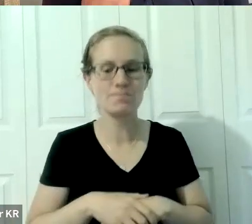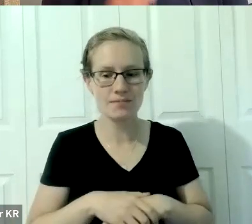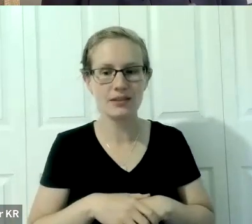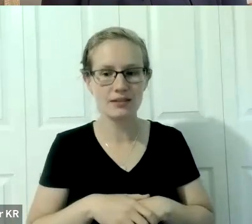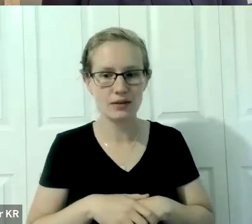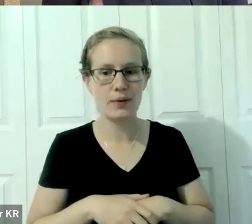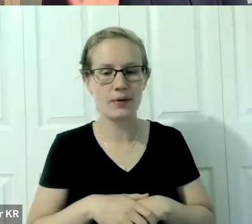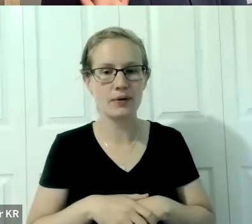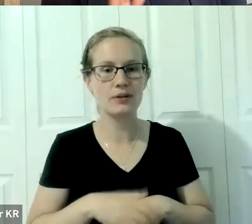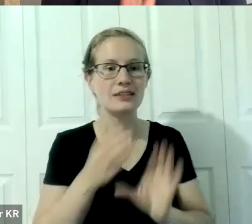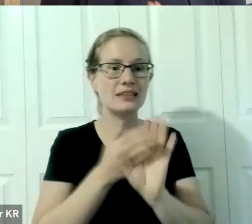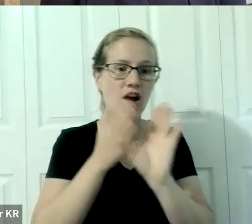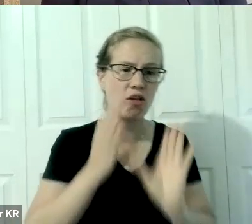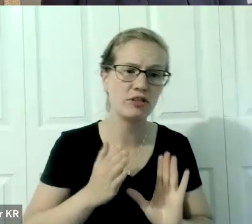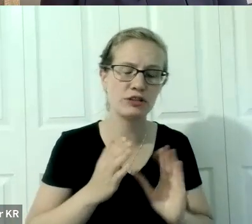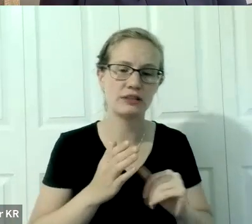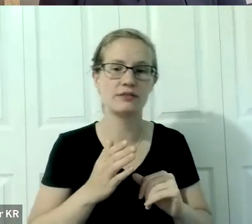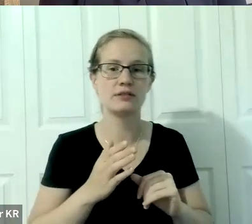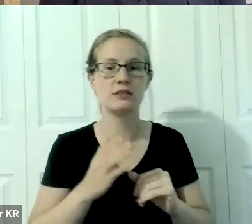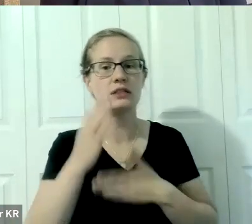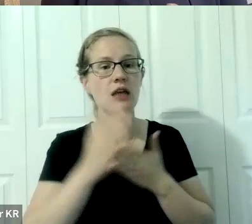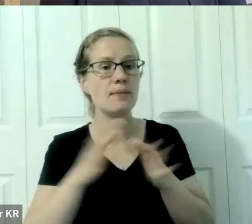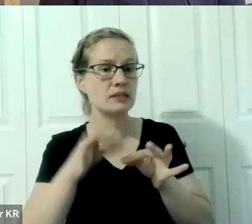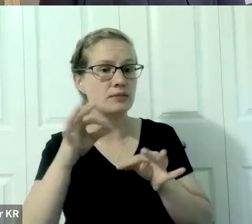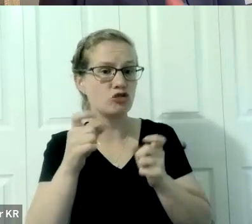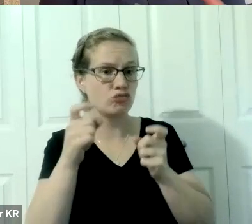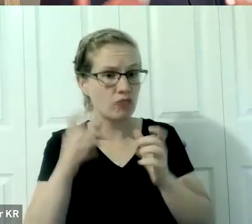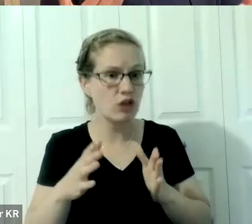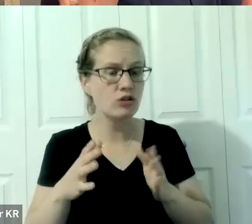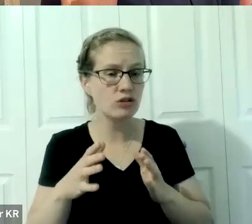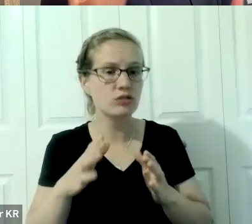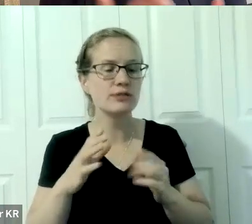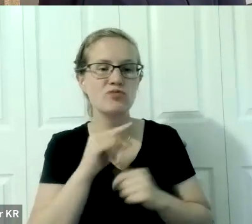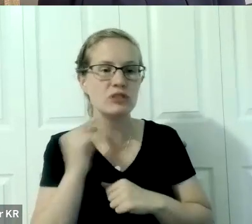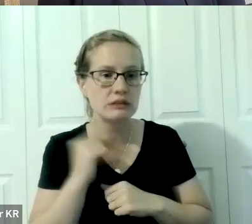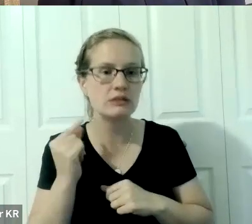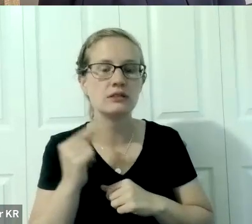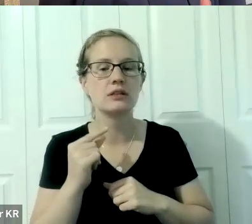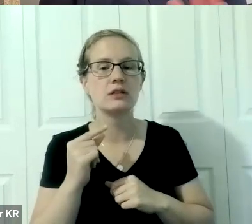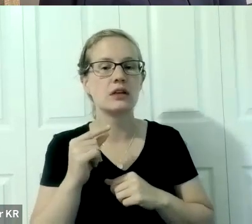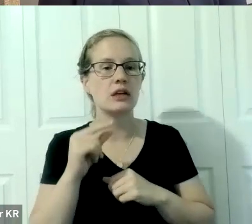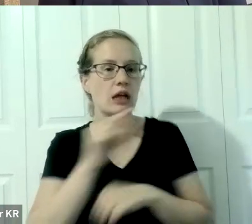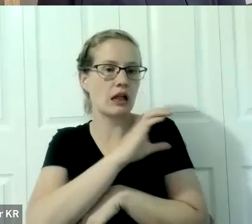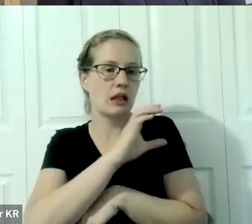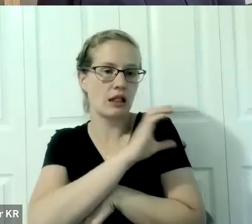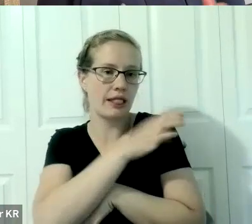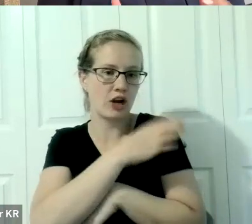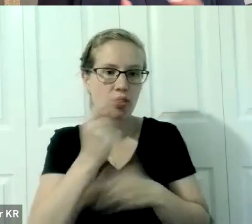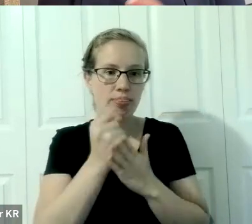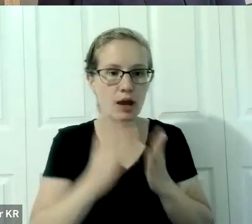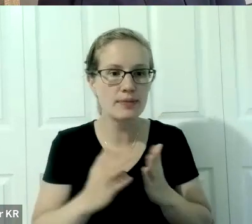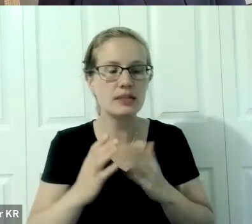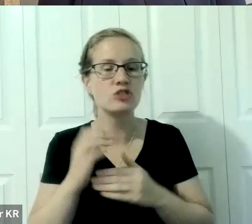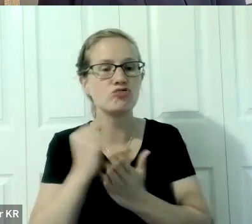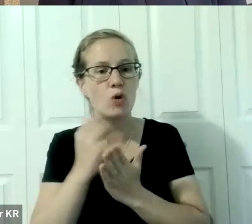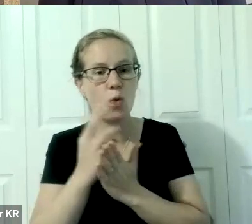are psychologists. We also have some spiritual directors, clergy, clinical therapists, clinical social